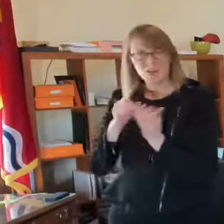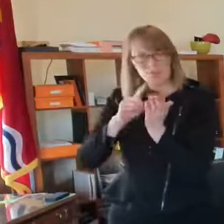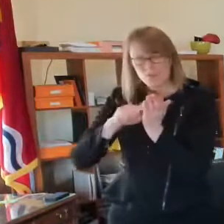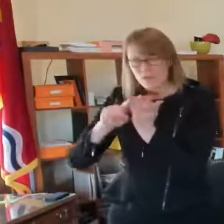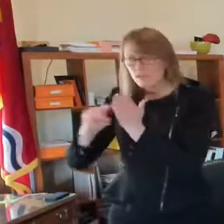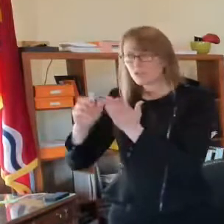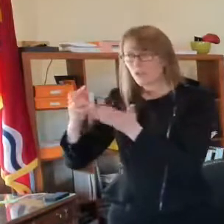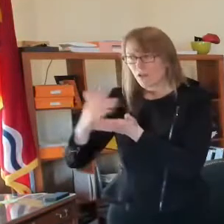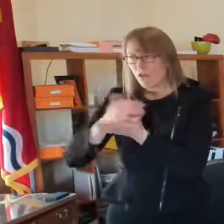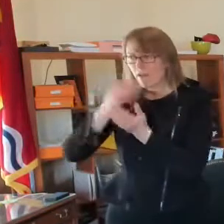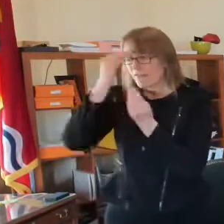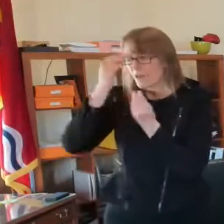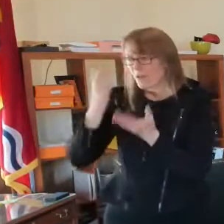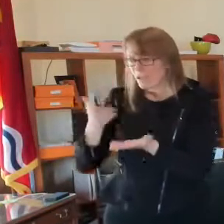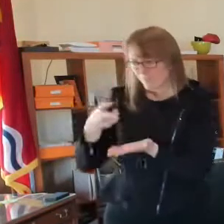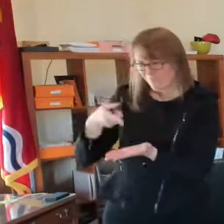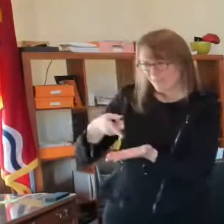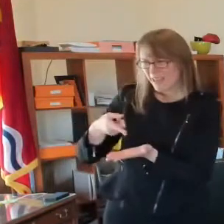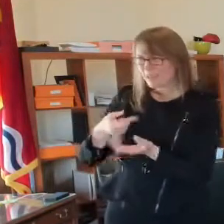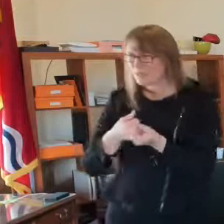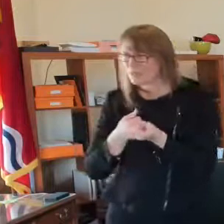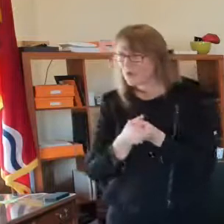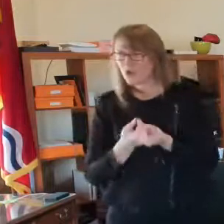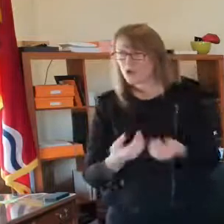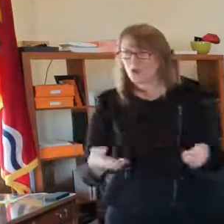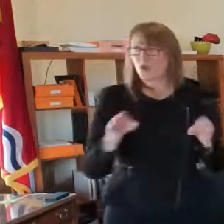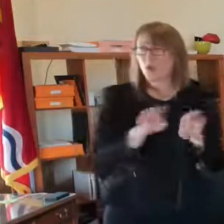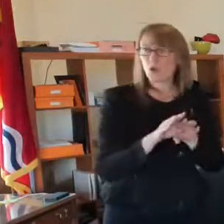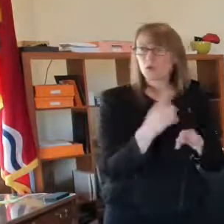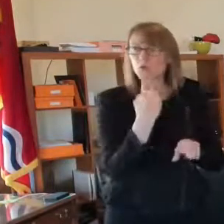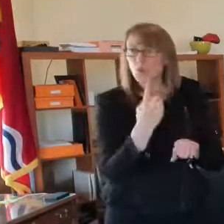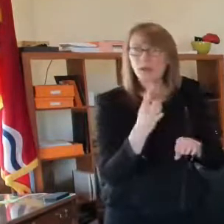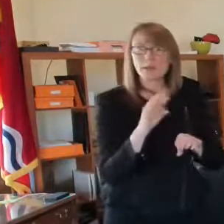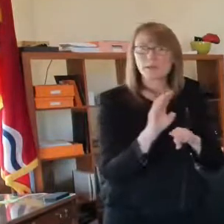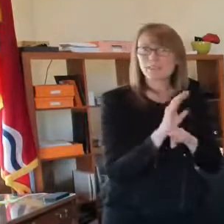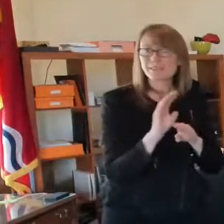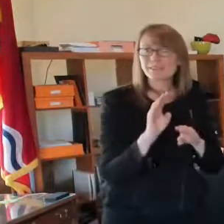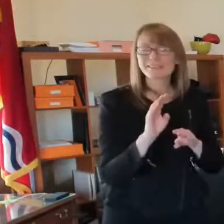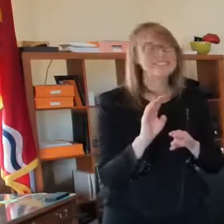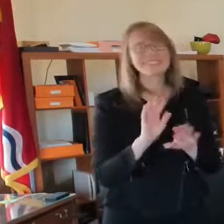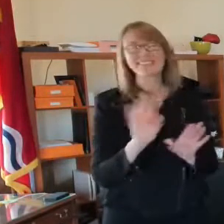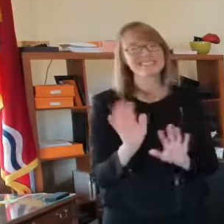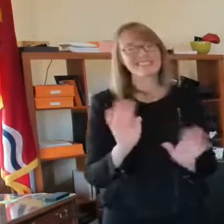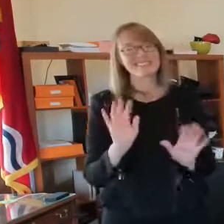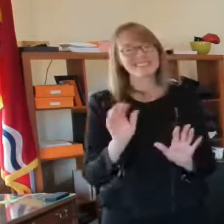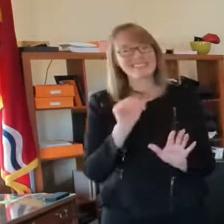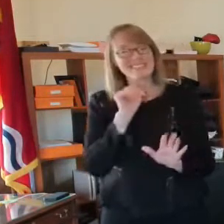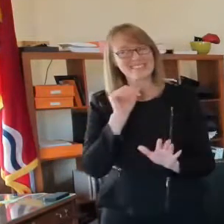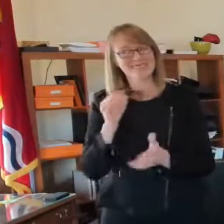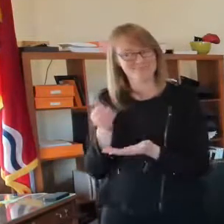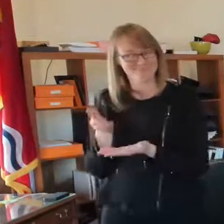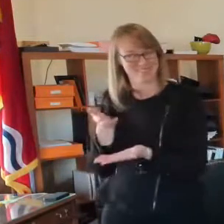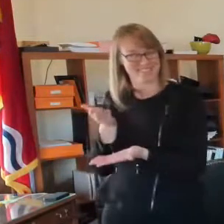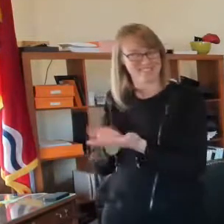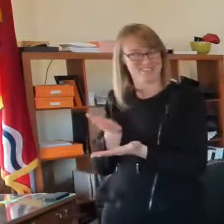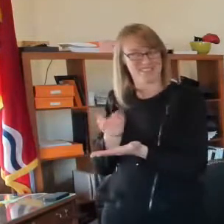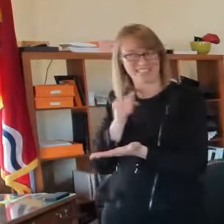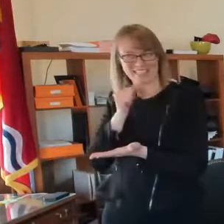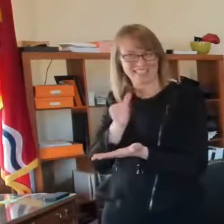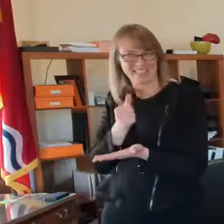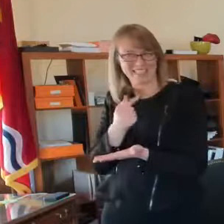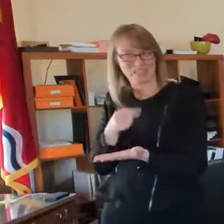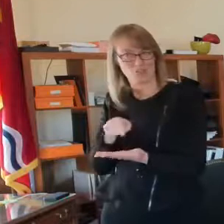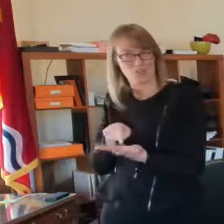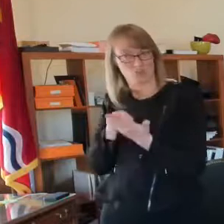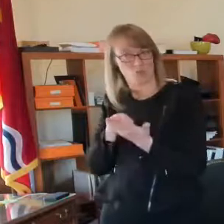restaurants, and to put that just on one industry, an industry that has already been devastated and where there are lots and lots of people